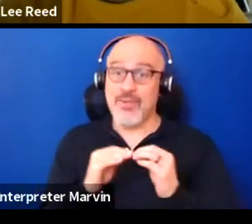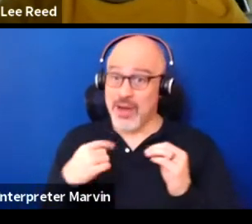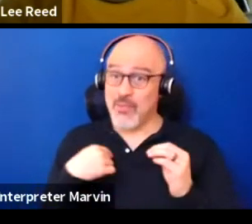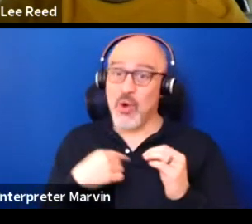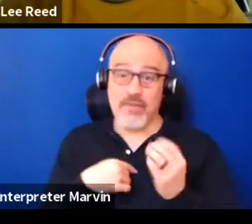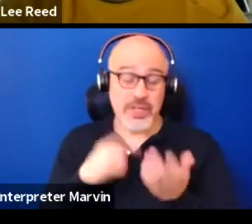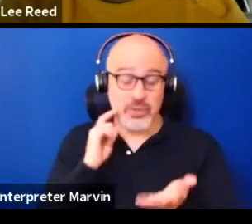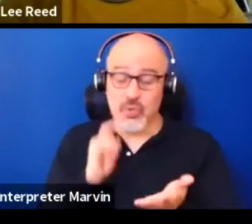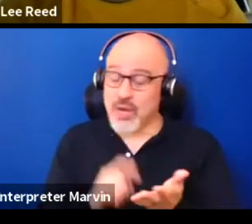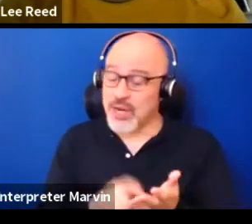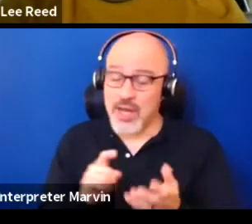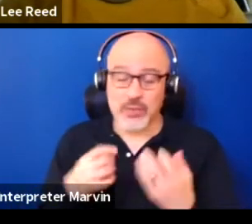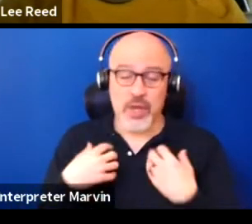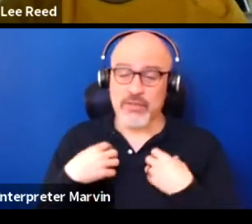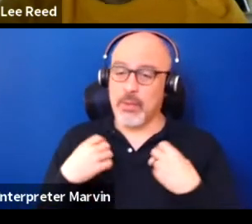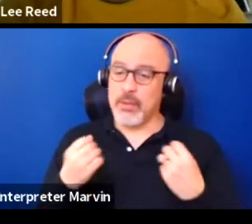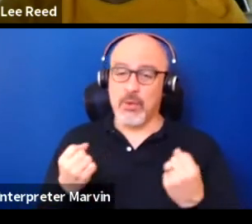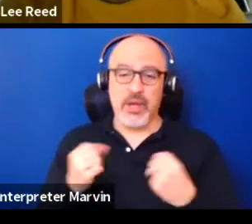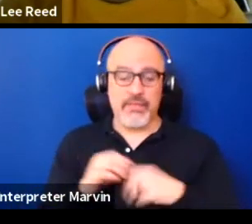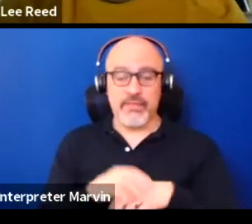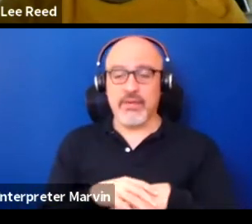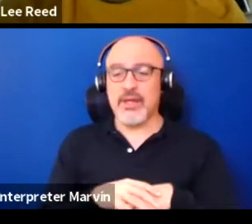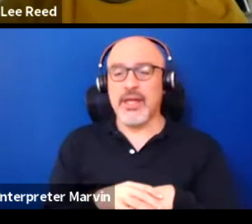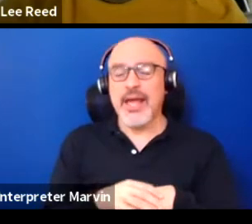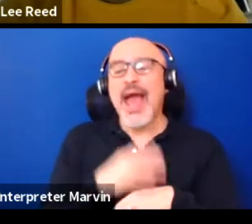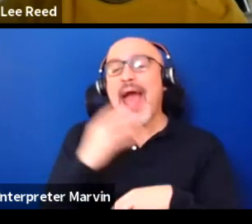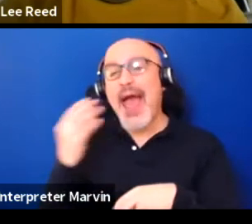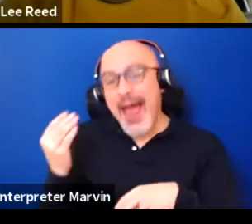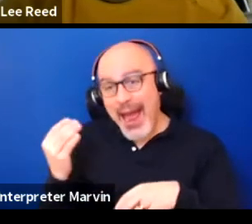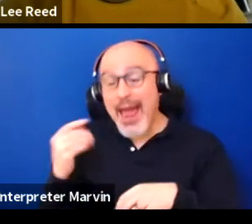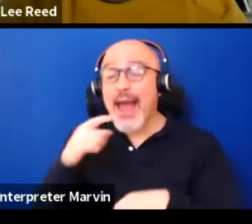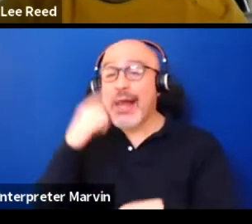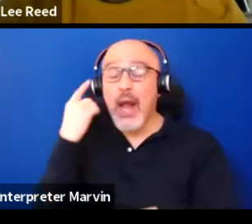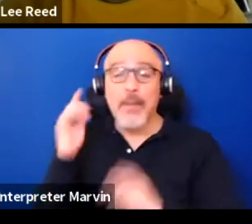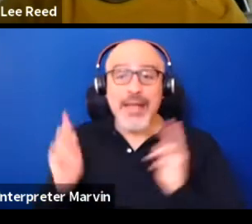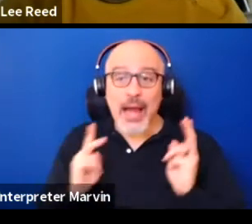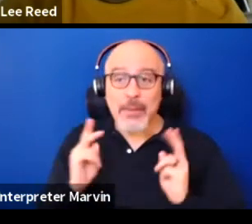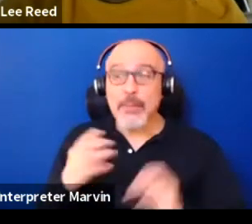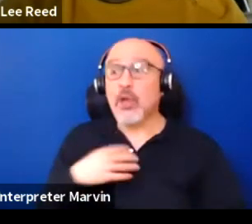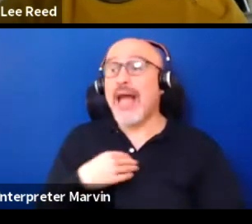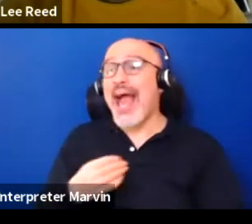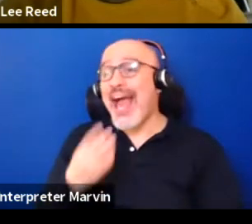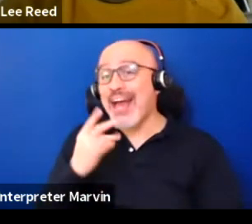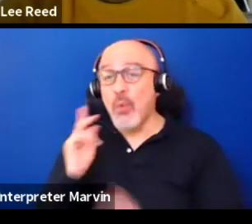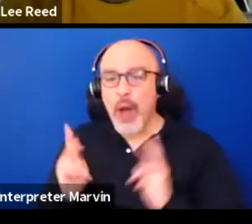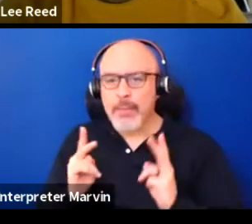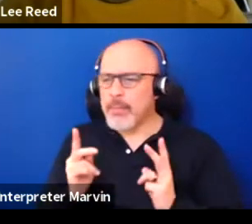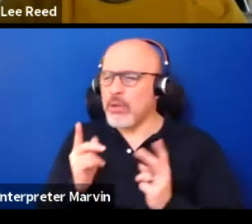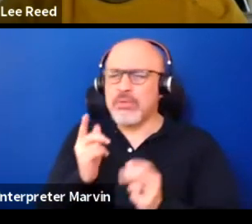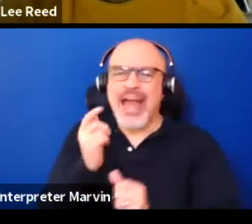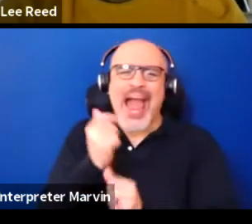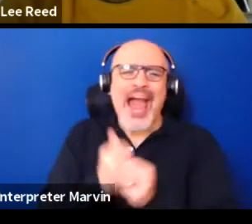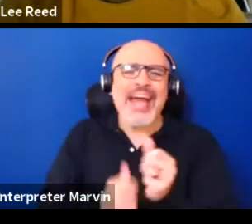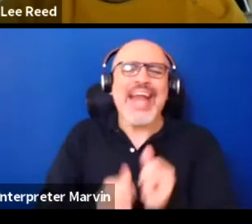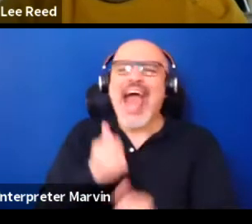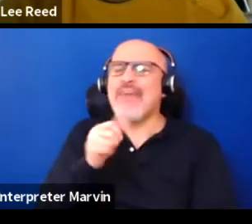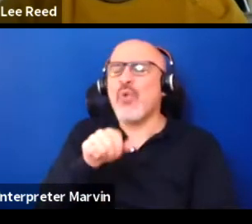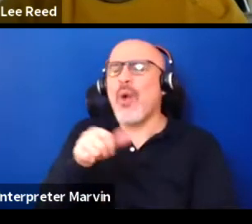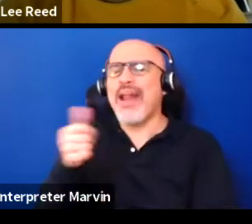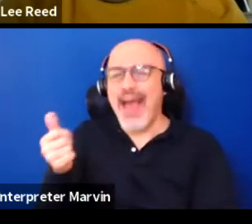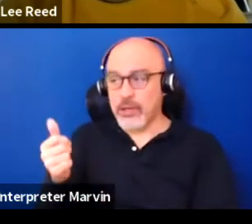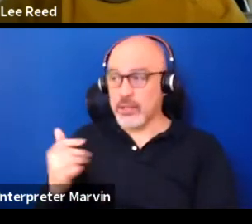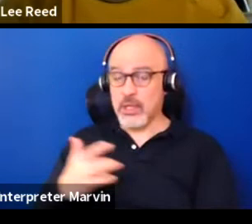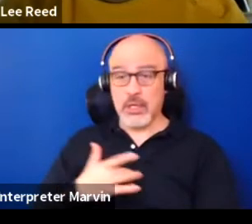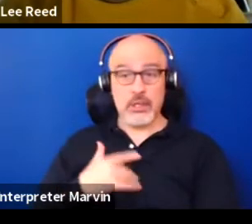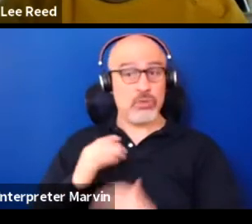just have to be brave. And Black people and white people and everyone else getting comfortable with